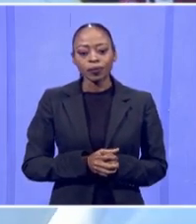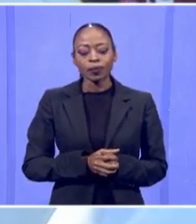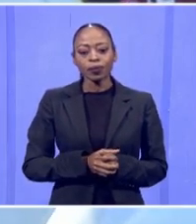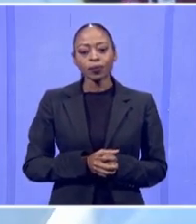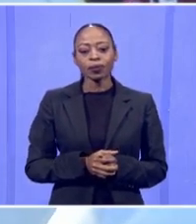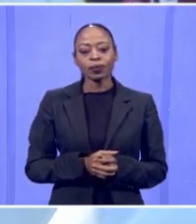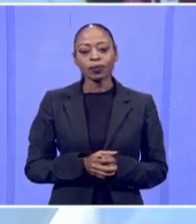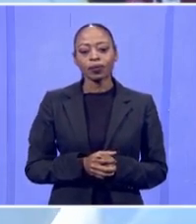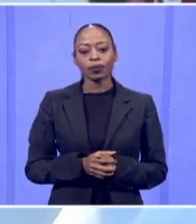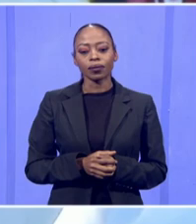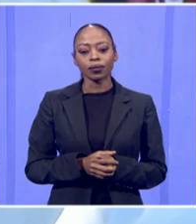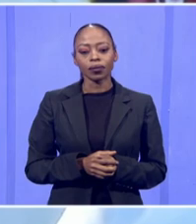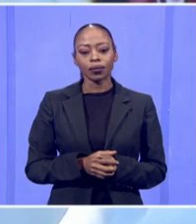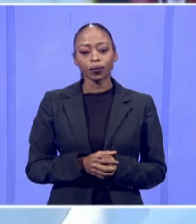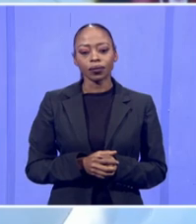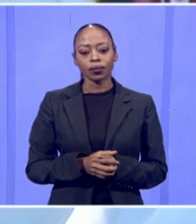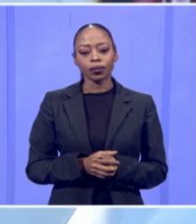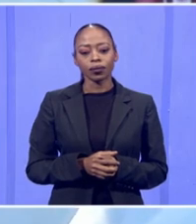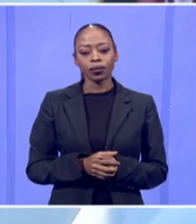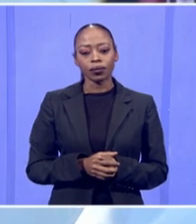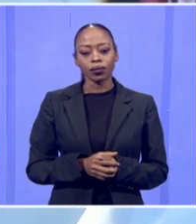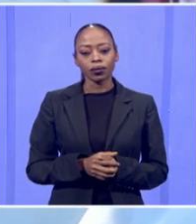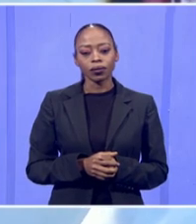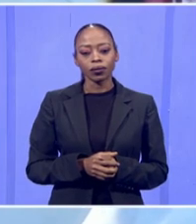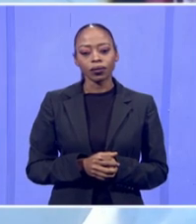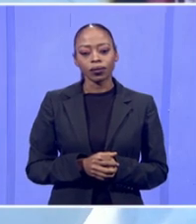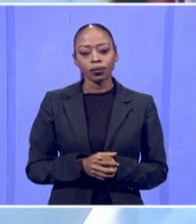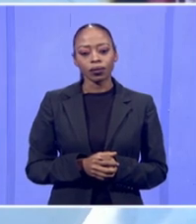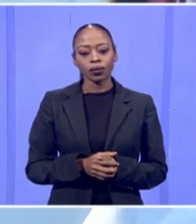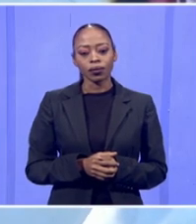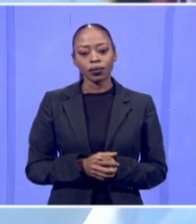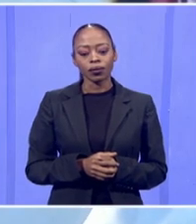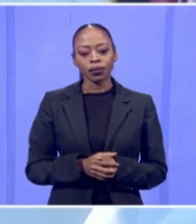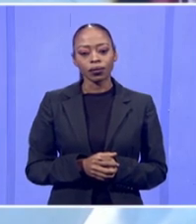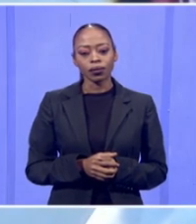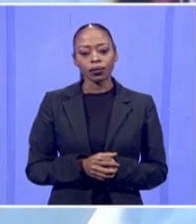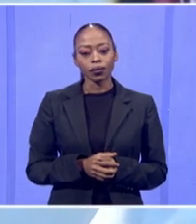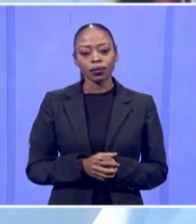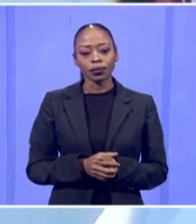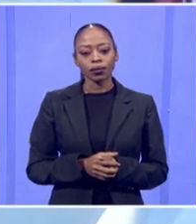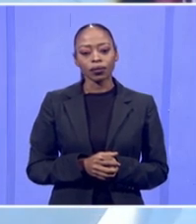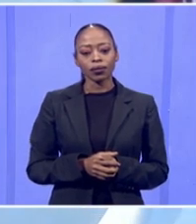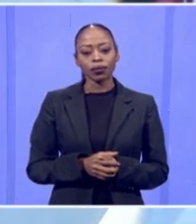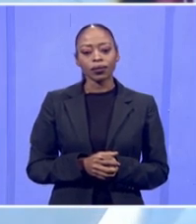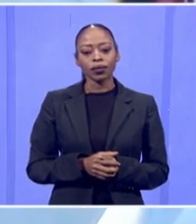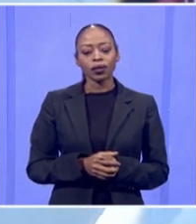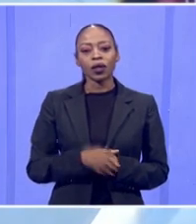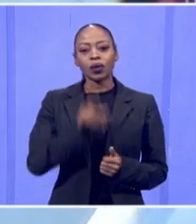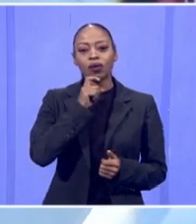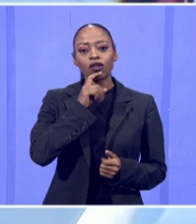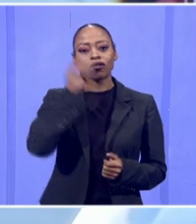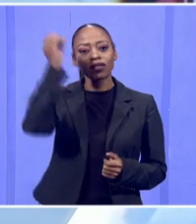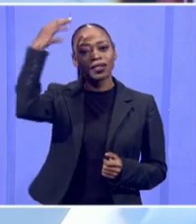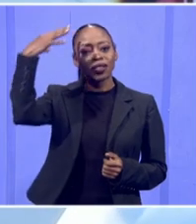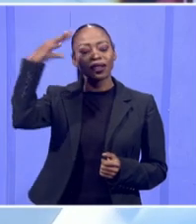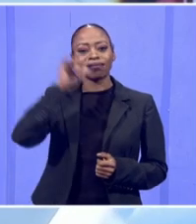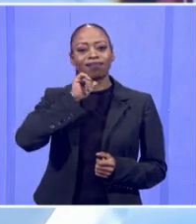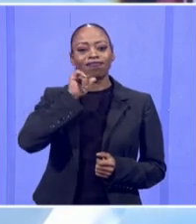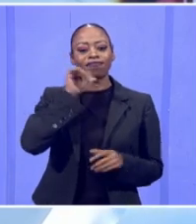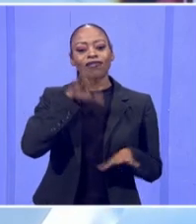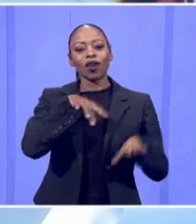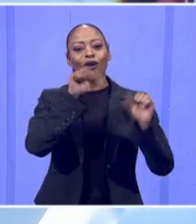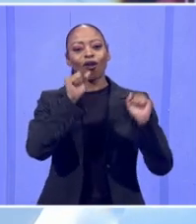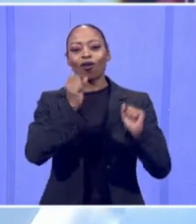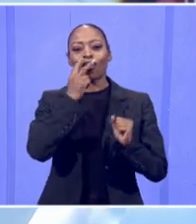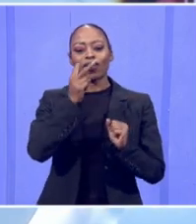Snantlanja wouldi. Yaba tests you see pigang along. I want to no quantity black out as bontin. Now would young Alice Kanye